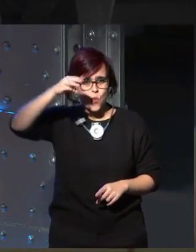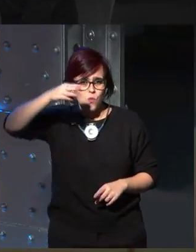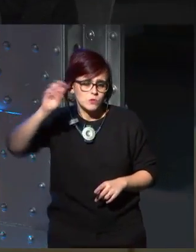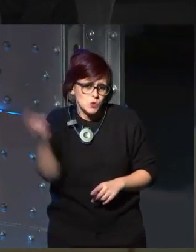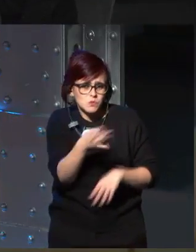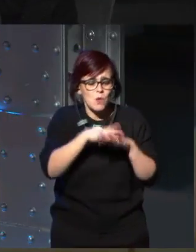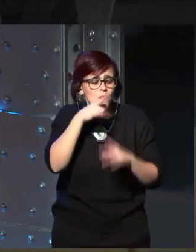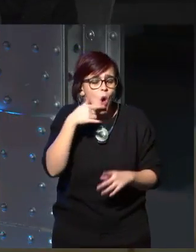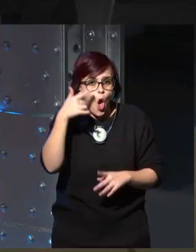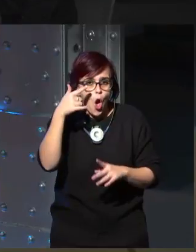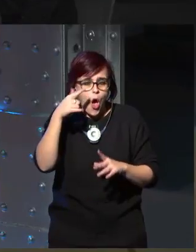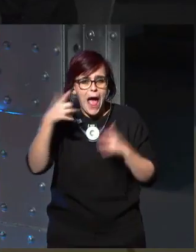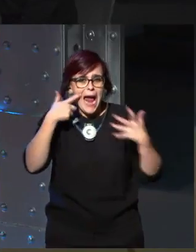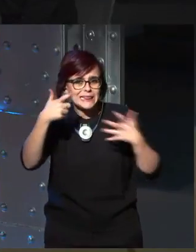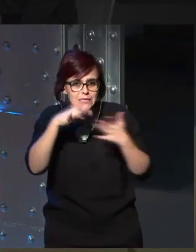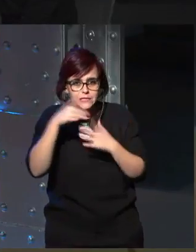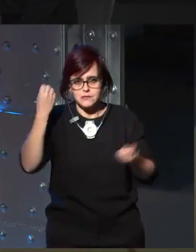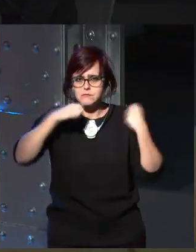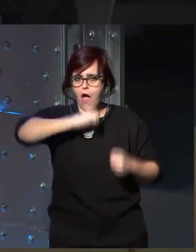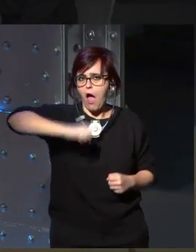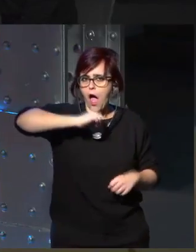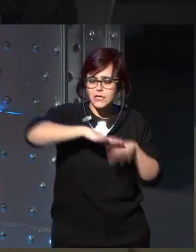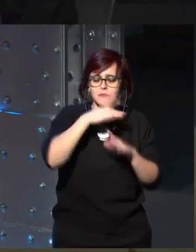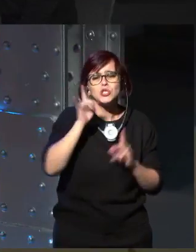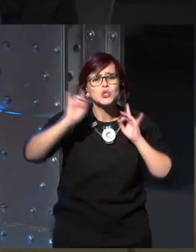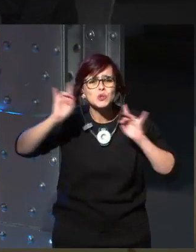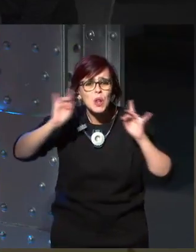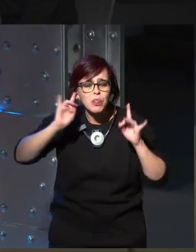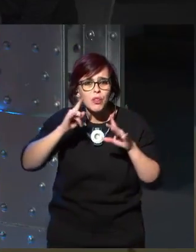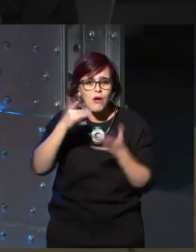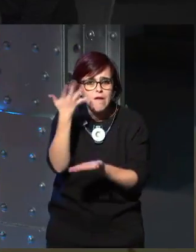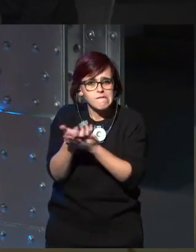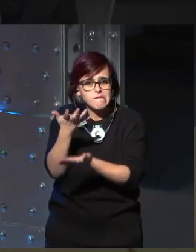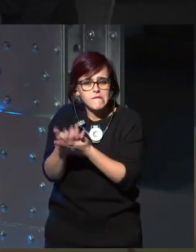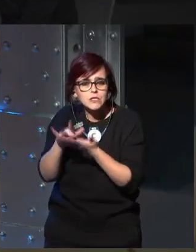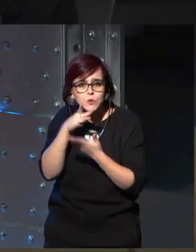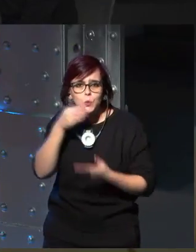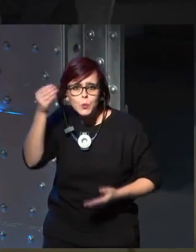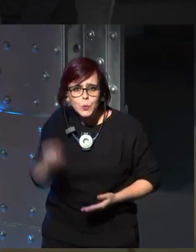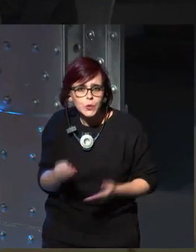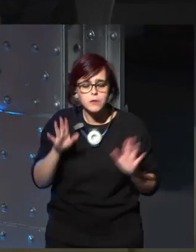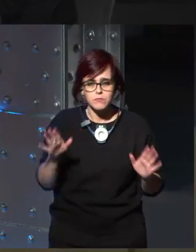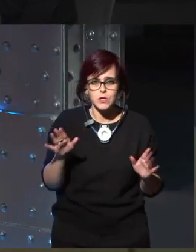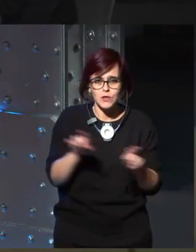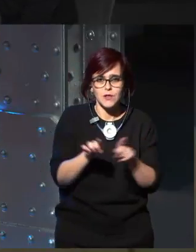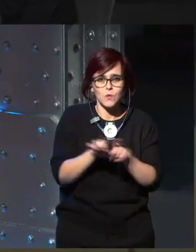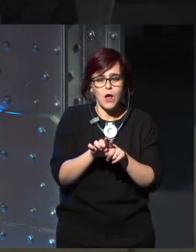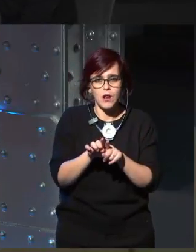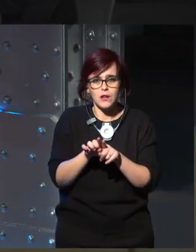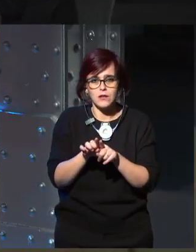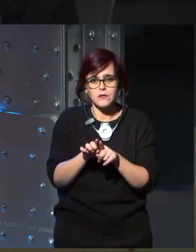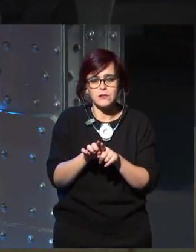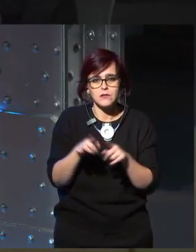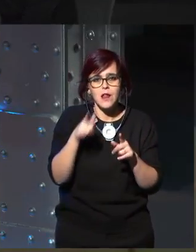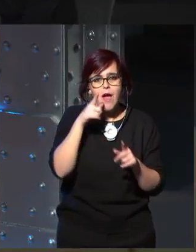records as recorded in these big rooms is just fantastic. And that was the ethic of the audiophiles of that era, which, by the way, millions of people